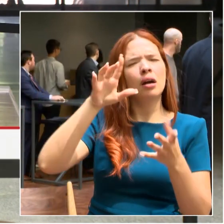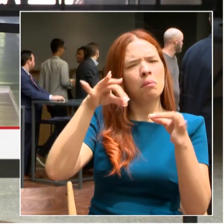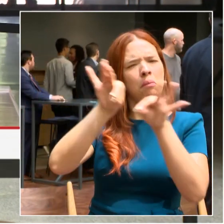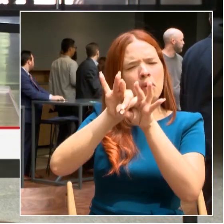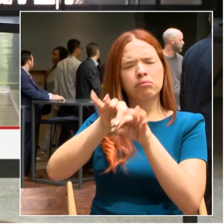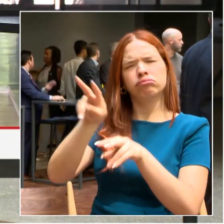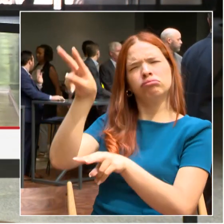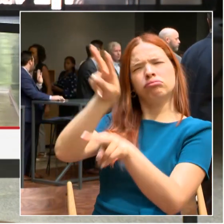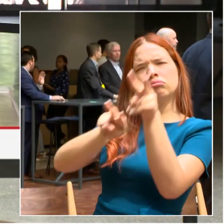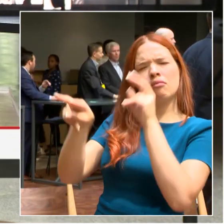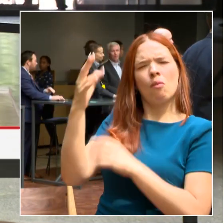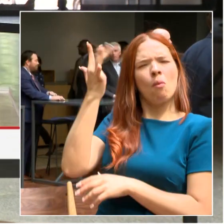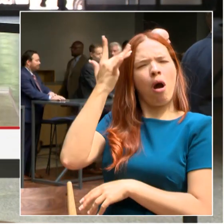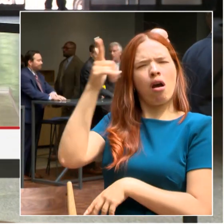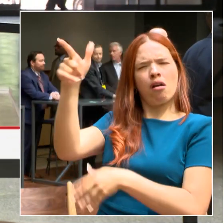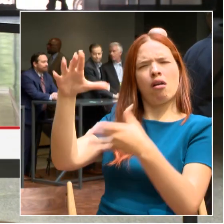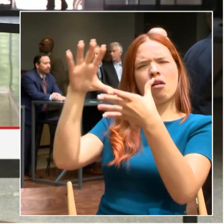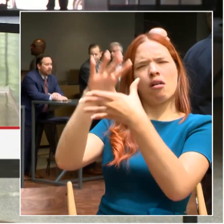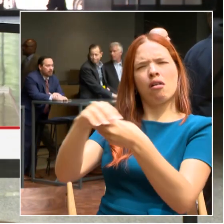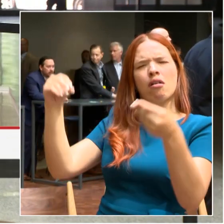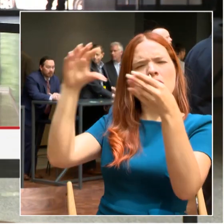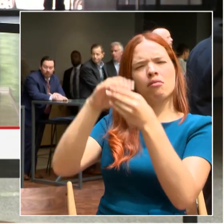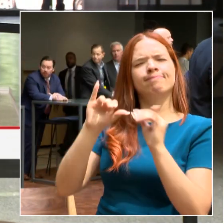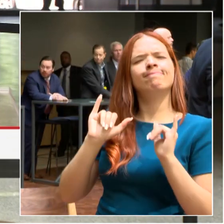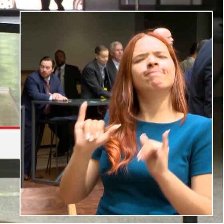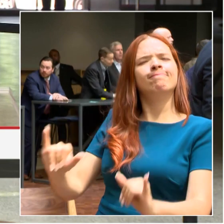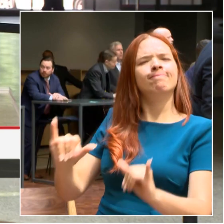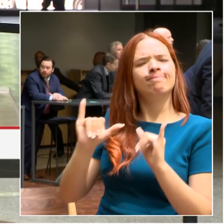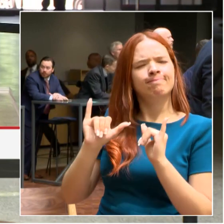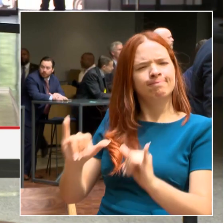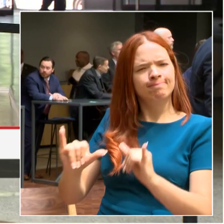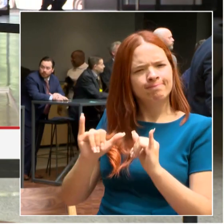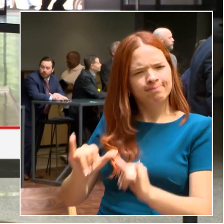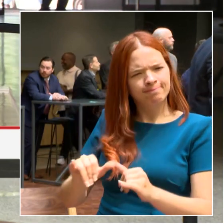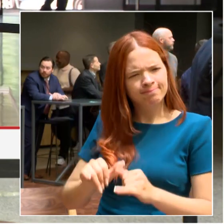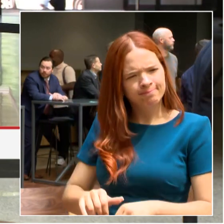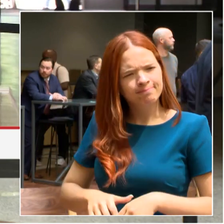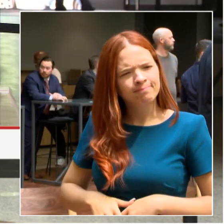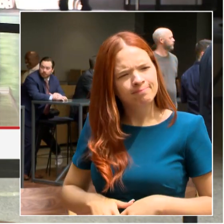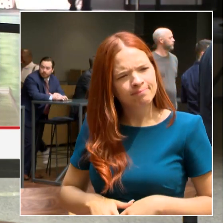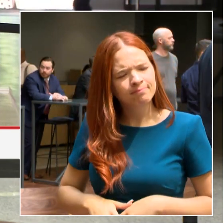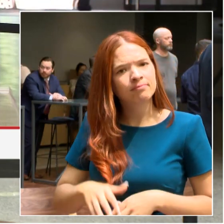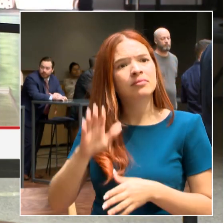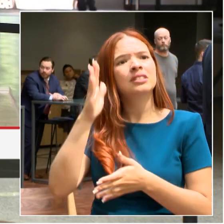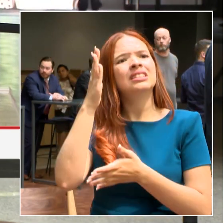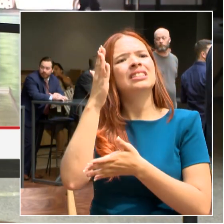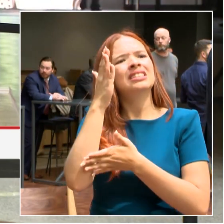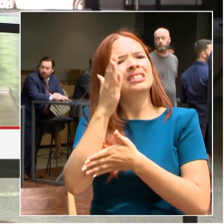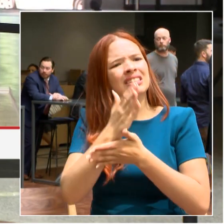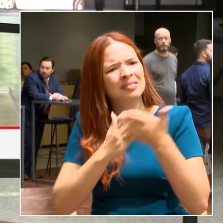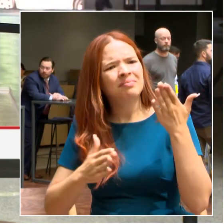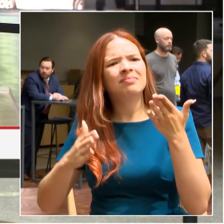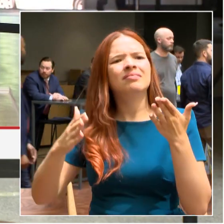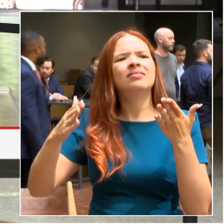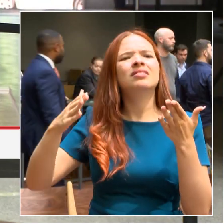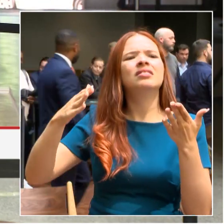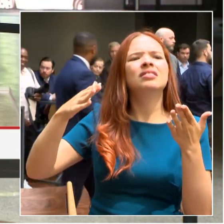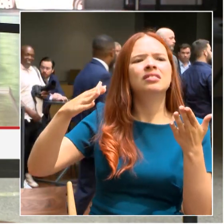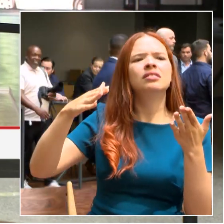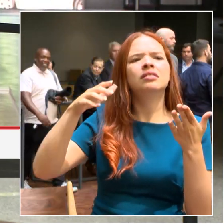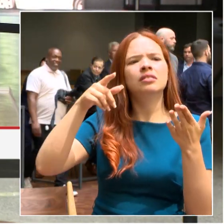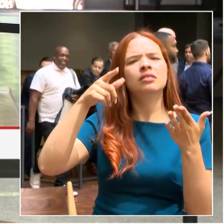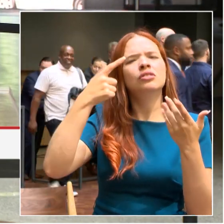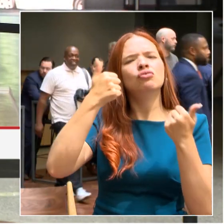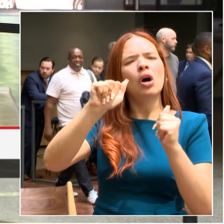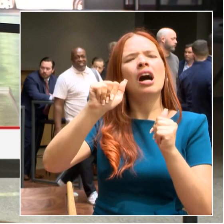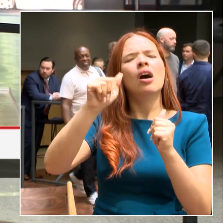folks hear, and it may hear as well, and I'm sure it may tell a really different story than what's on the nightly news and what's